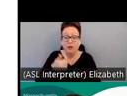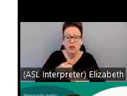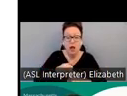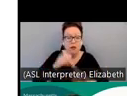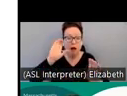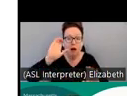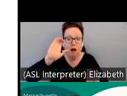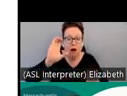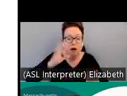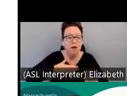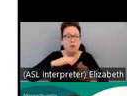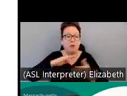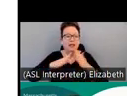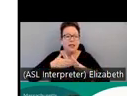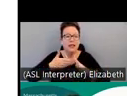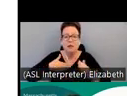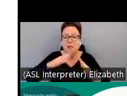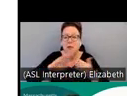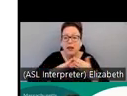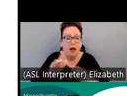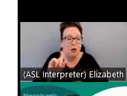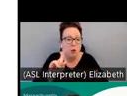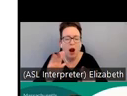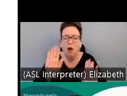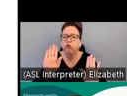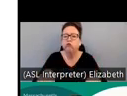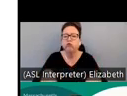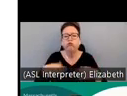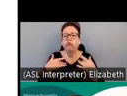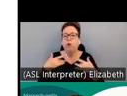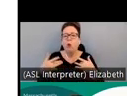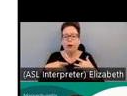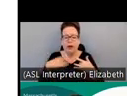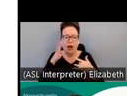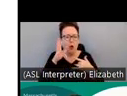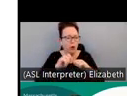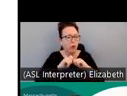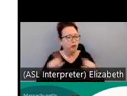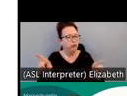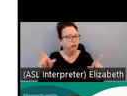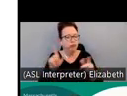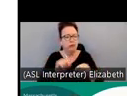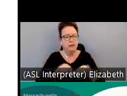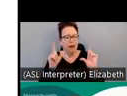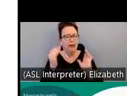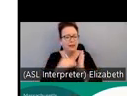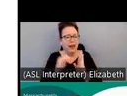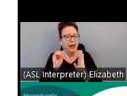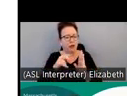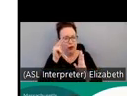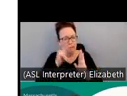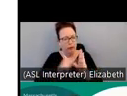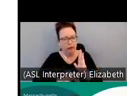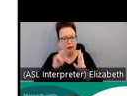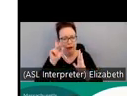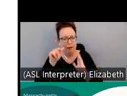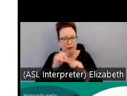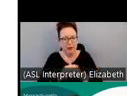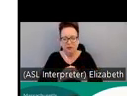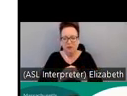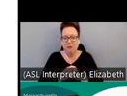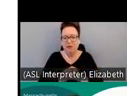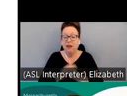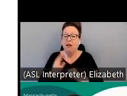city or town right now, don't worry, this won't be the last you see of this. The hope is that as